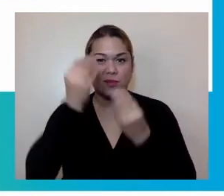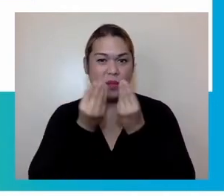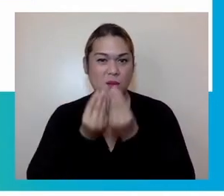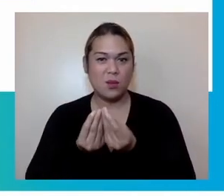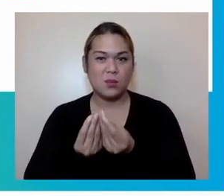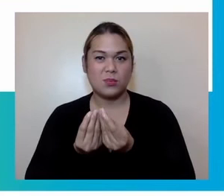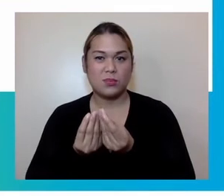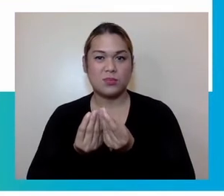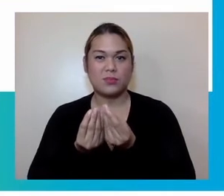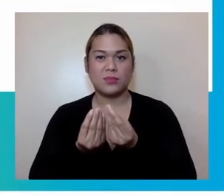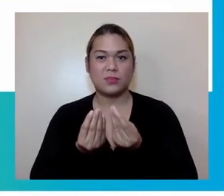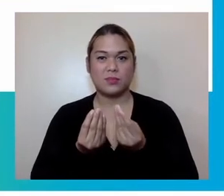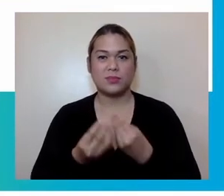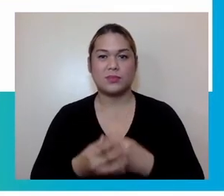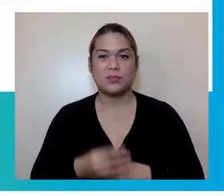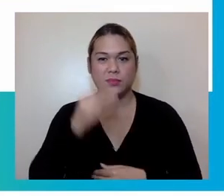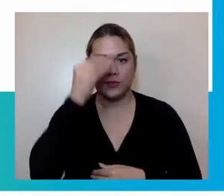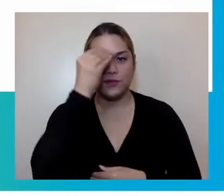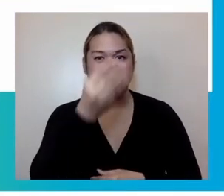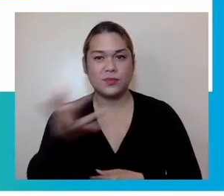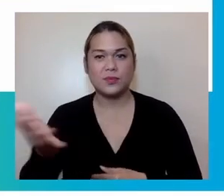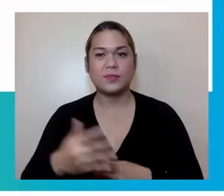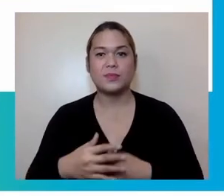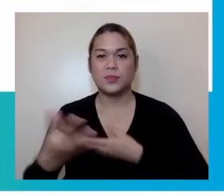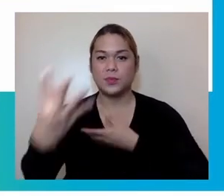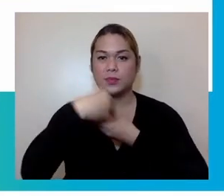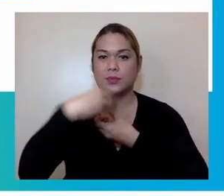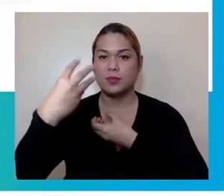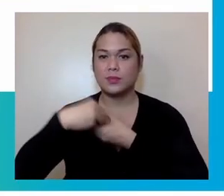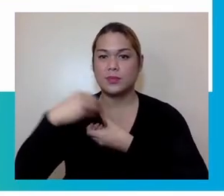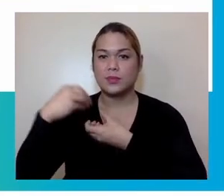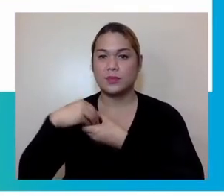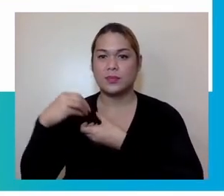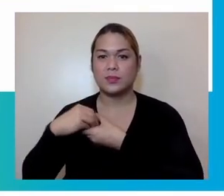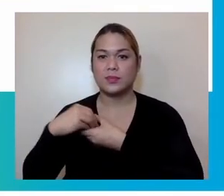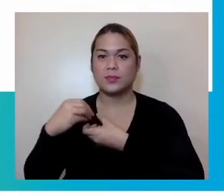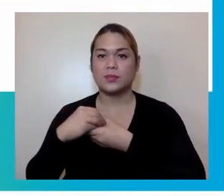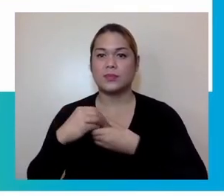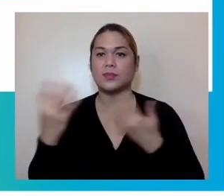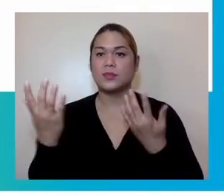You mentioned one of the strong arguments yourself.